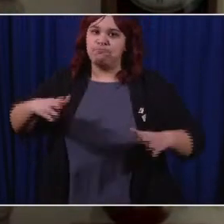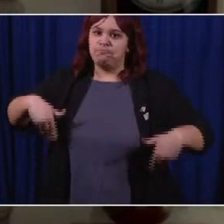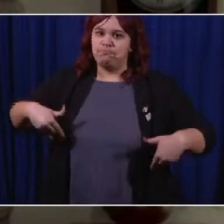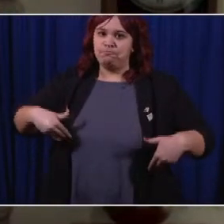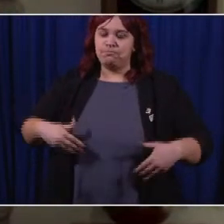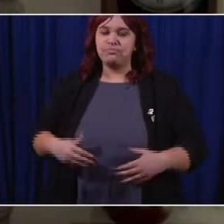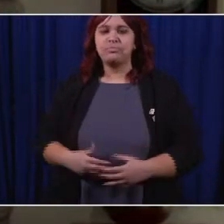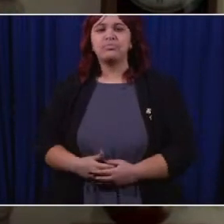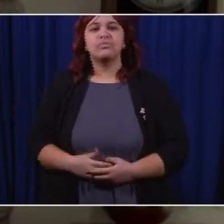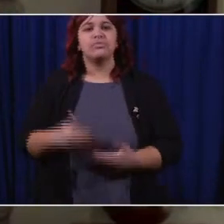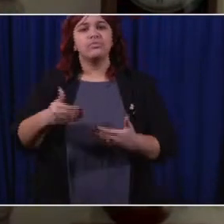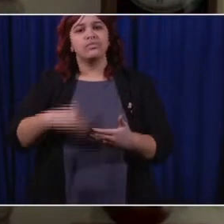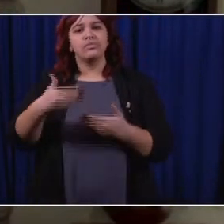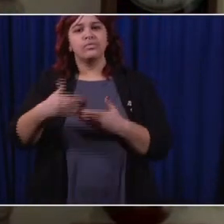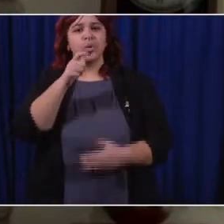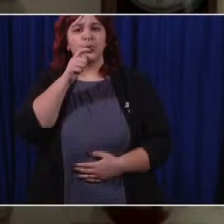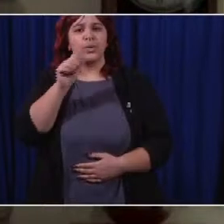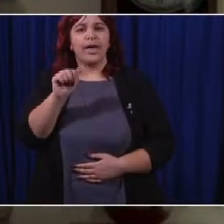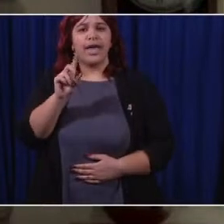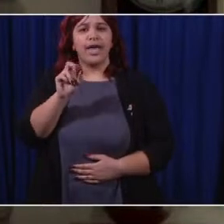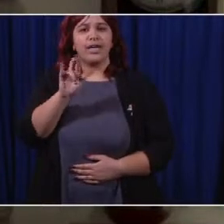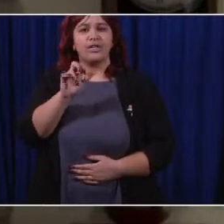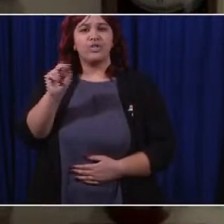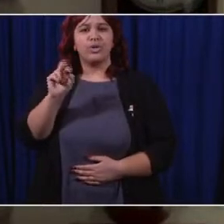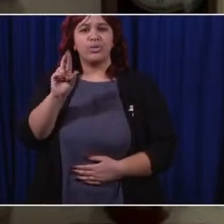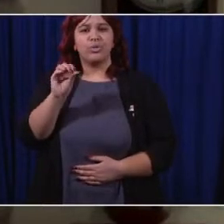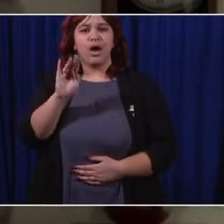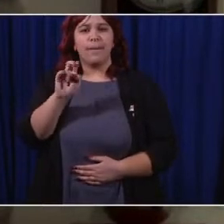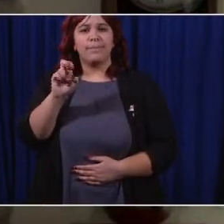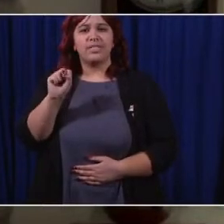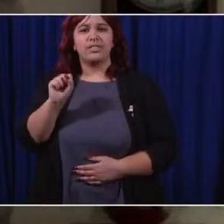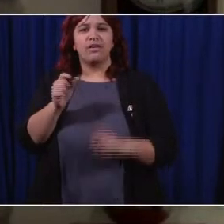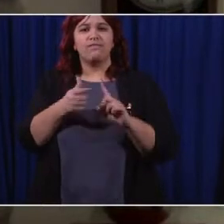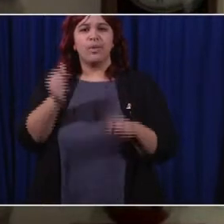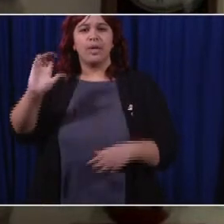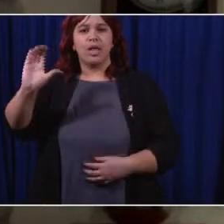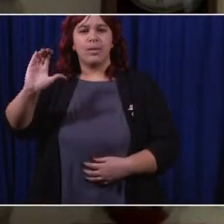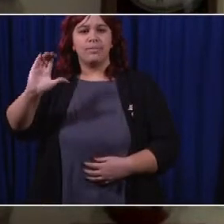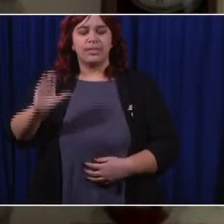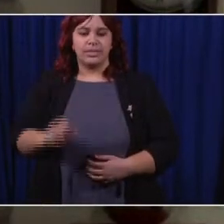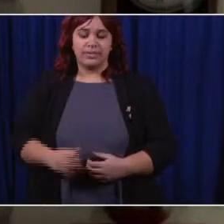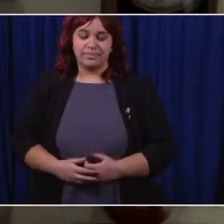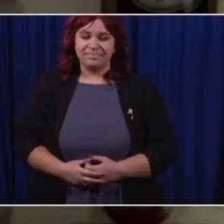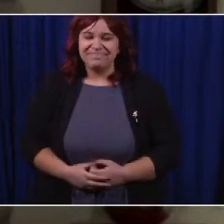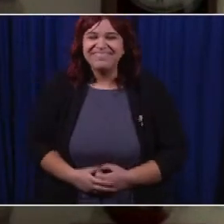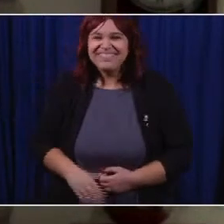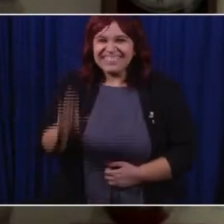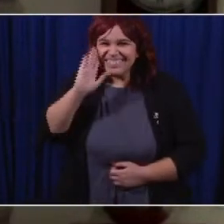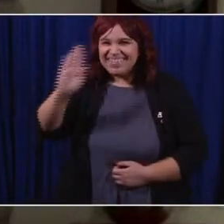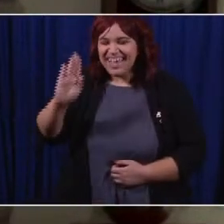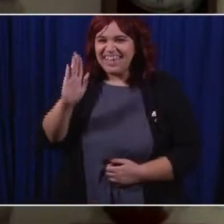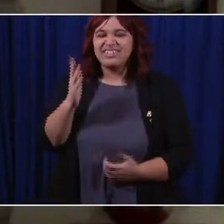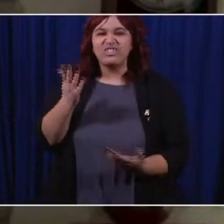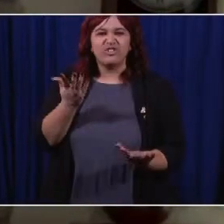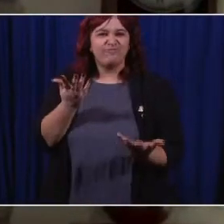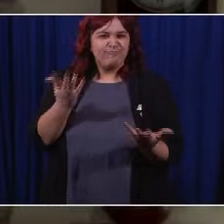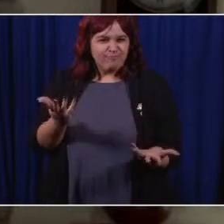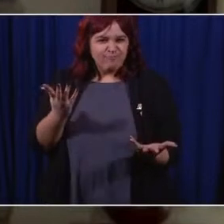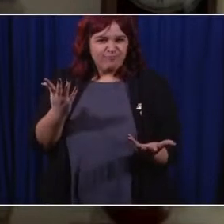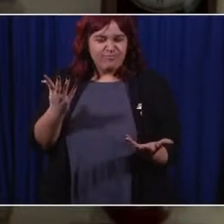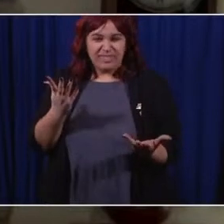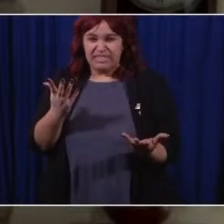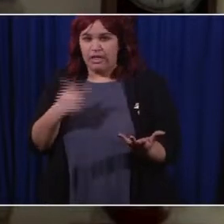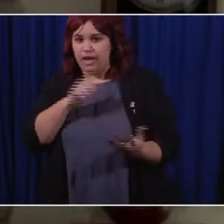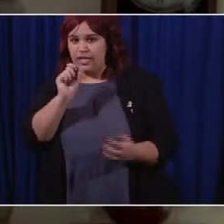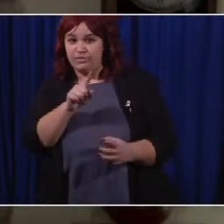Next question is from Adrienne Robbins at WCMH in Columbus. Hi, Governor. My question is for you or for